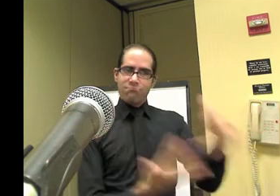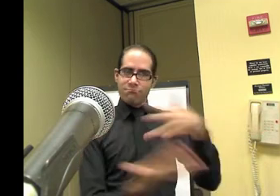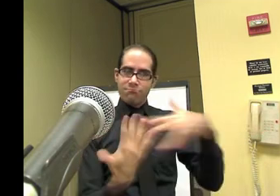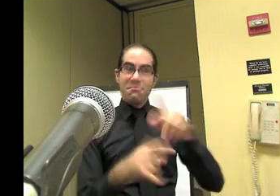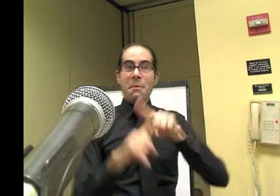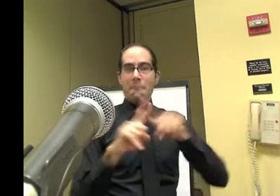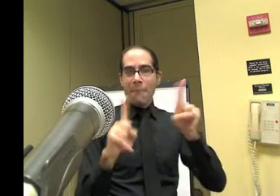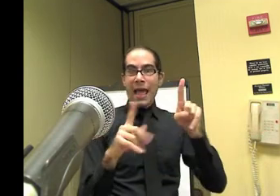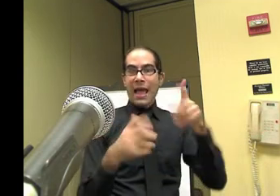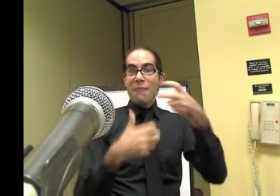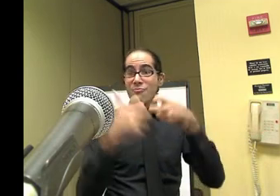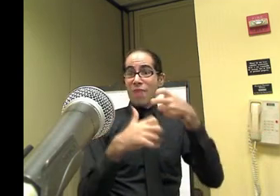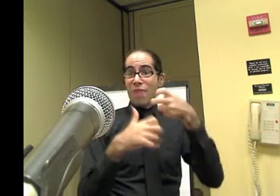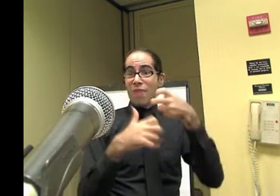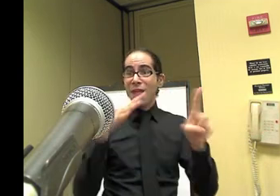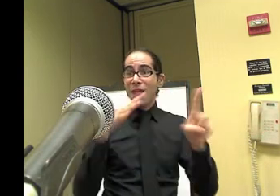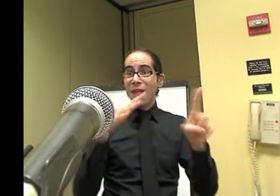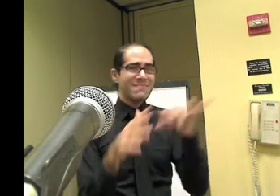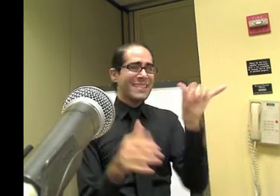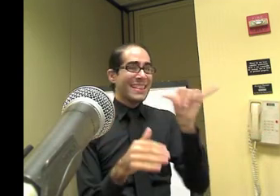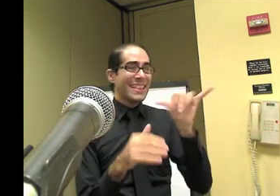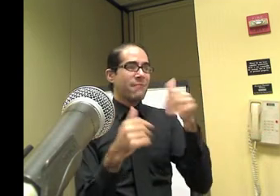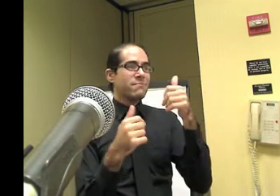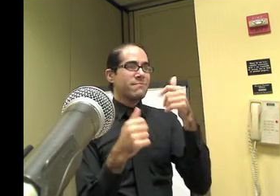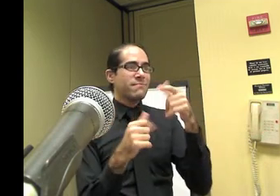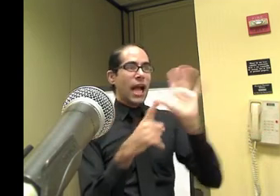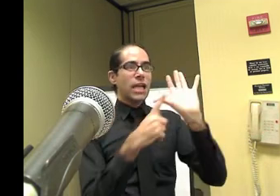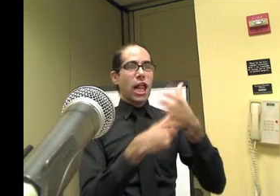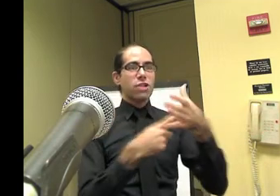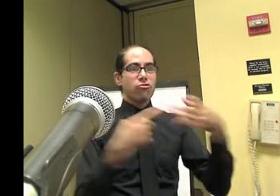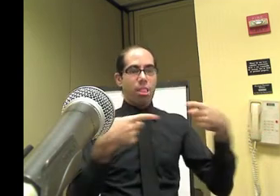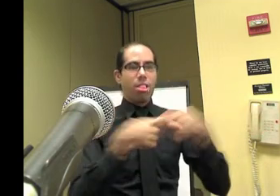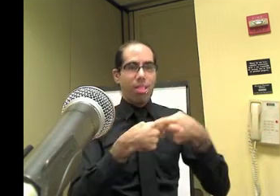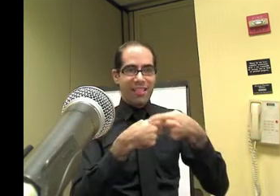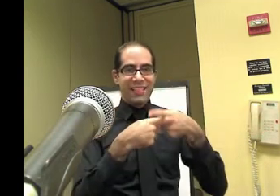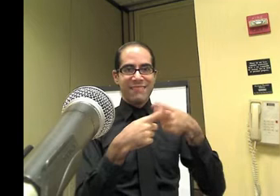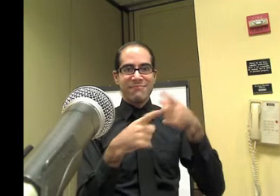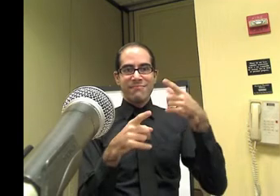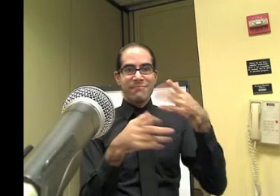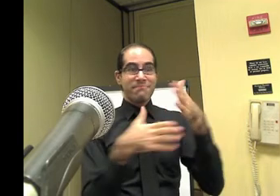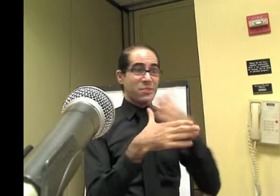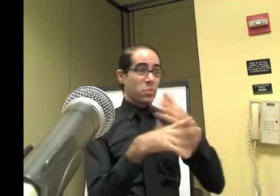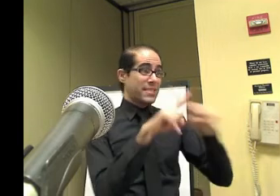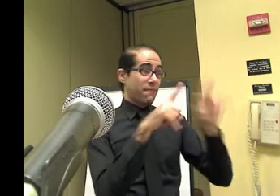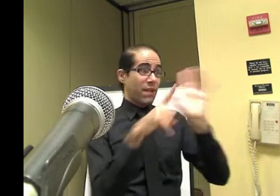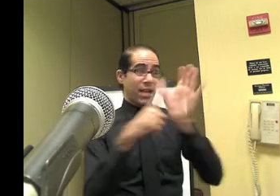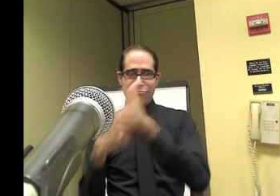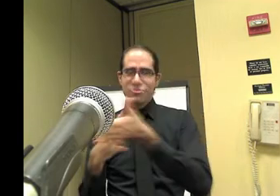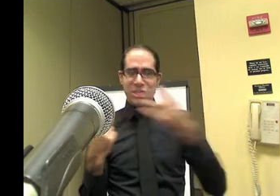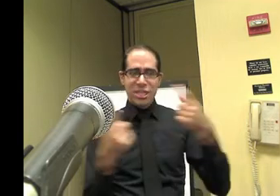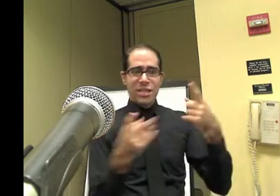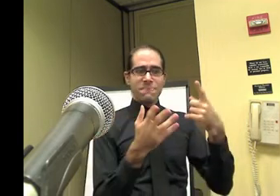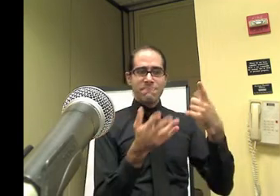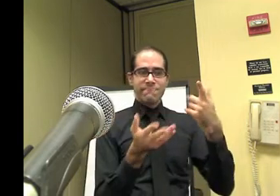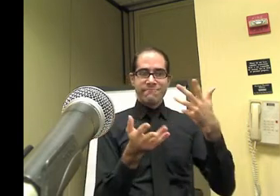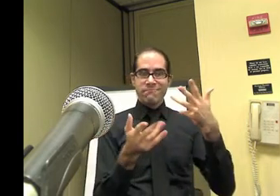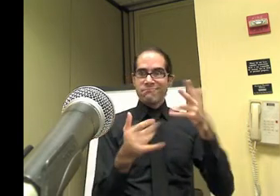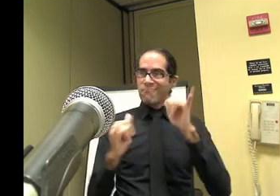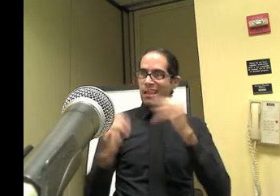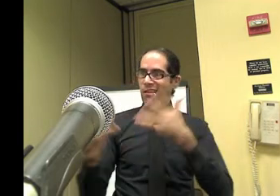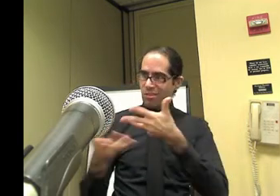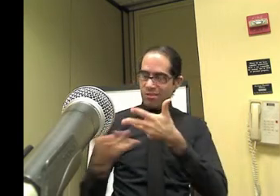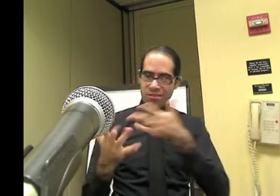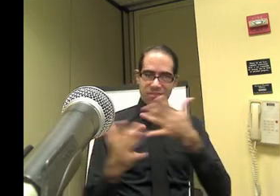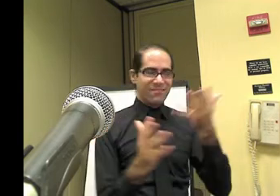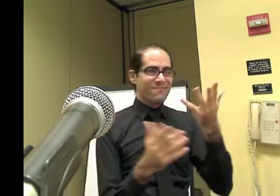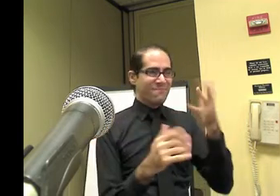be really nice, especially if you don't have captions. But what happens is, what we've seen is a cultural clash between the two cultures